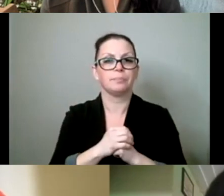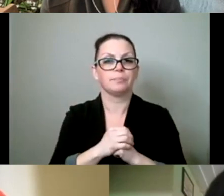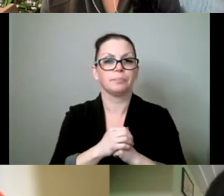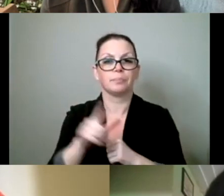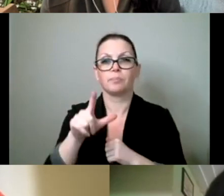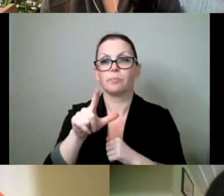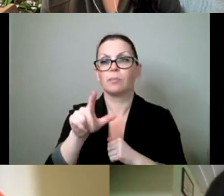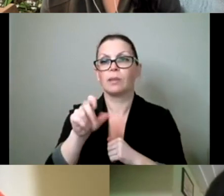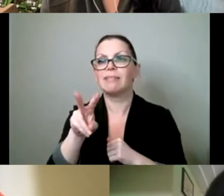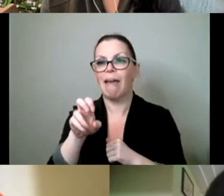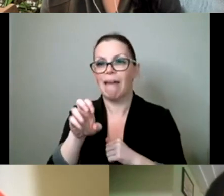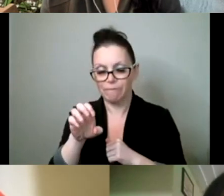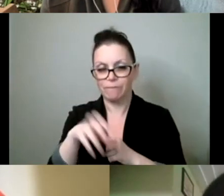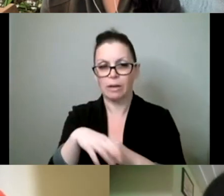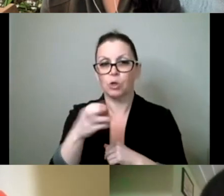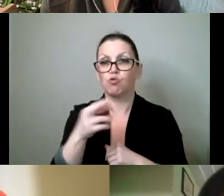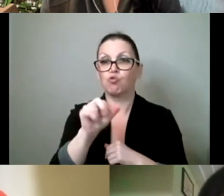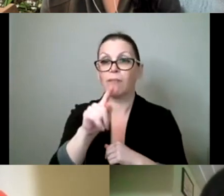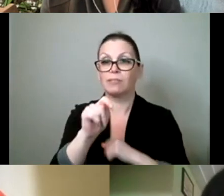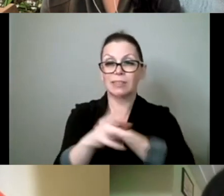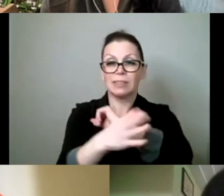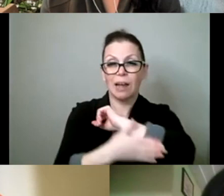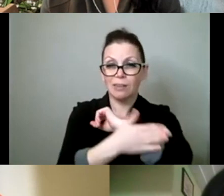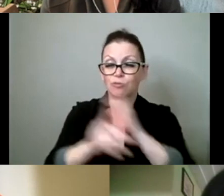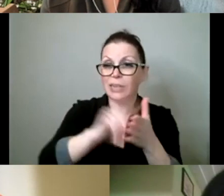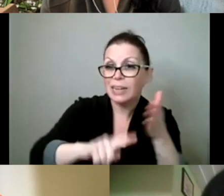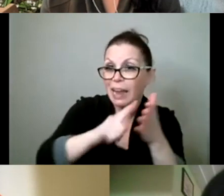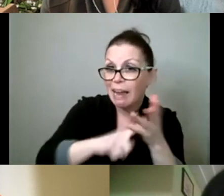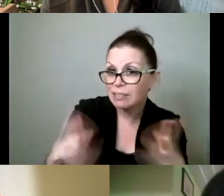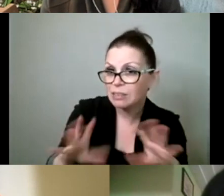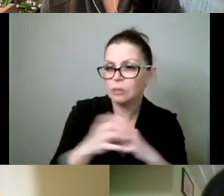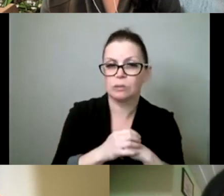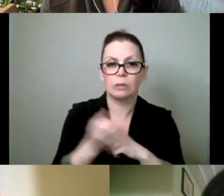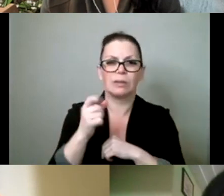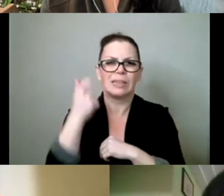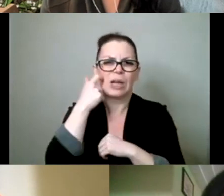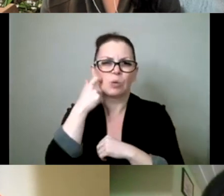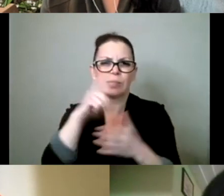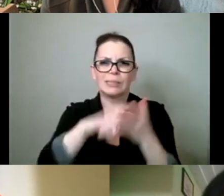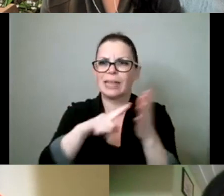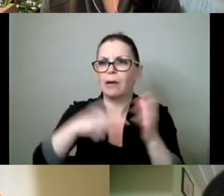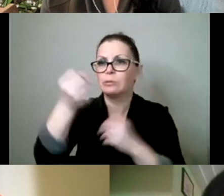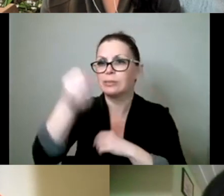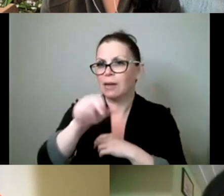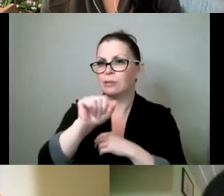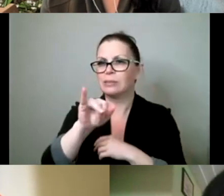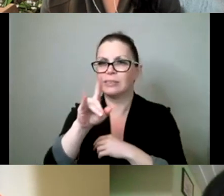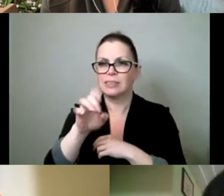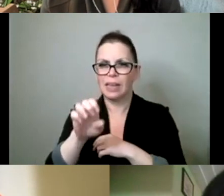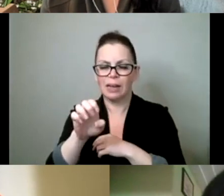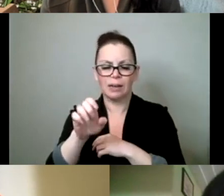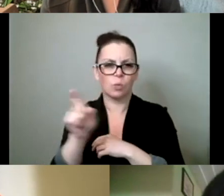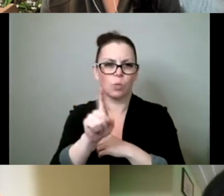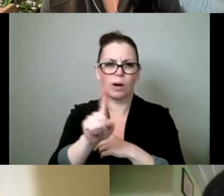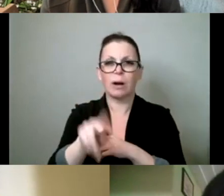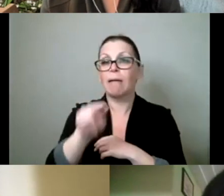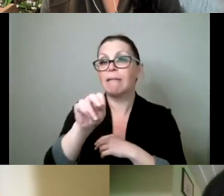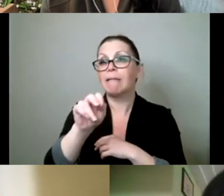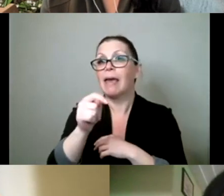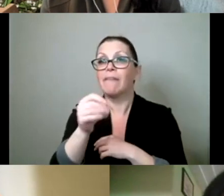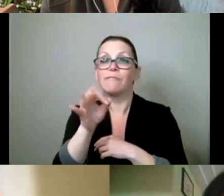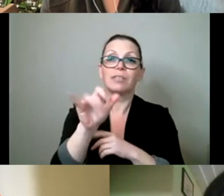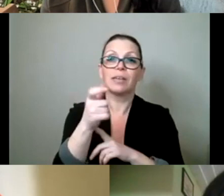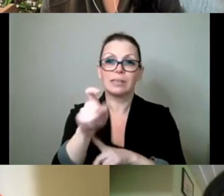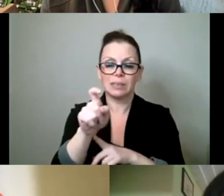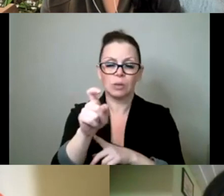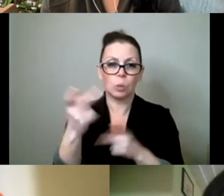Lovecraft Country, you know, canceled, or, you know, they just canceled Southside on Netflix, you know,